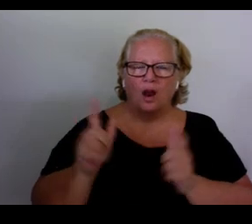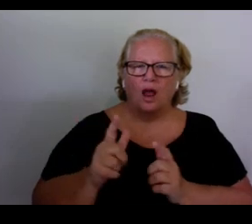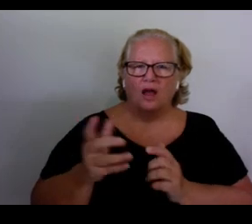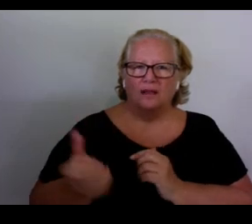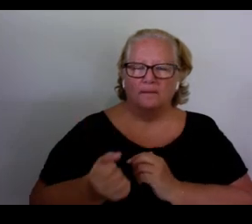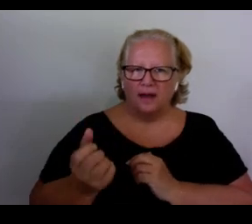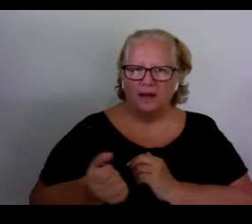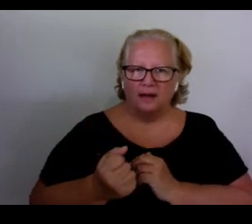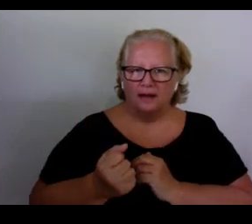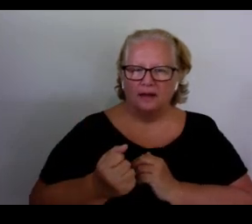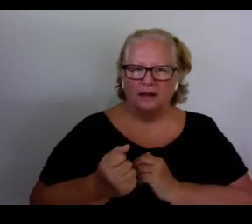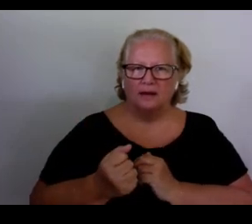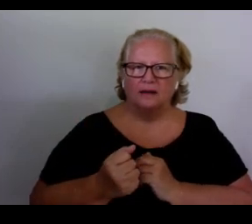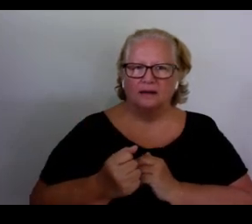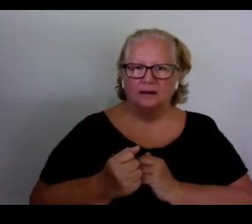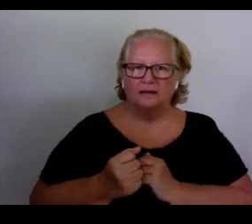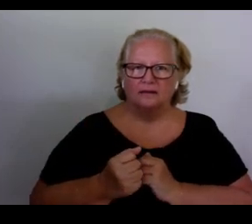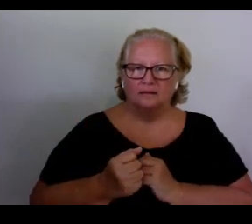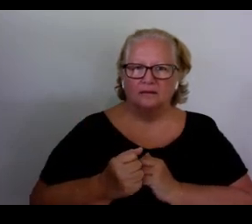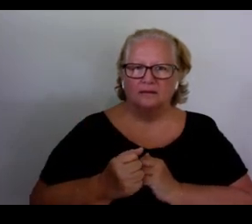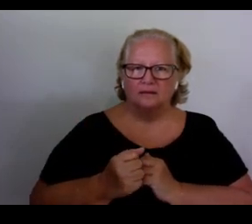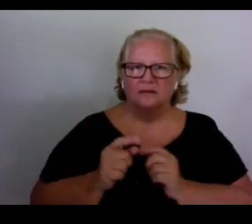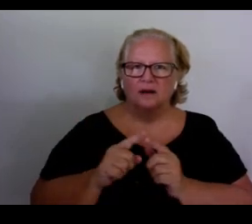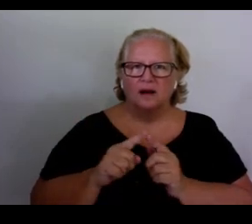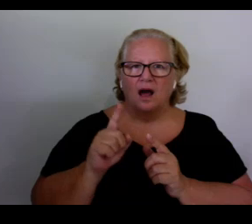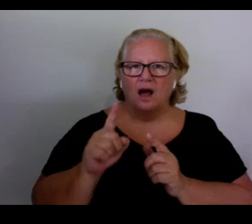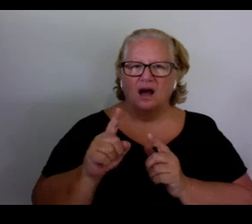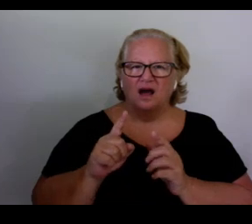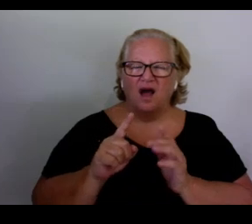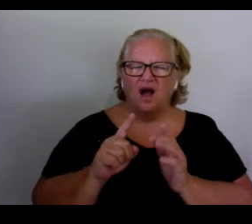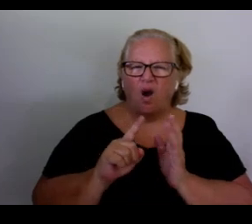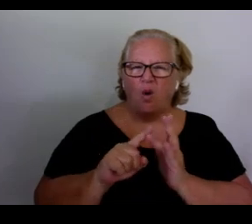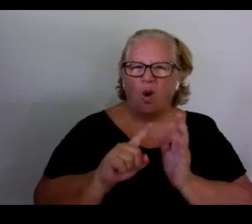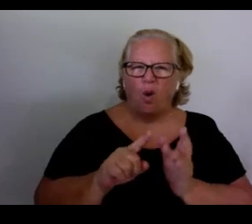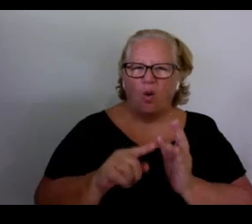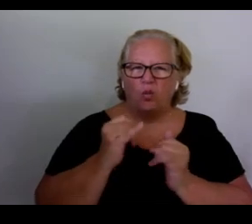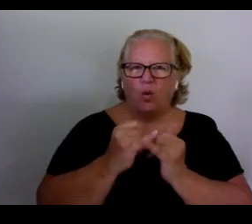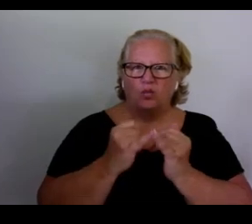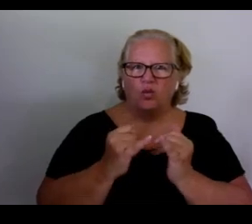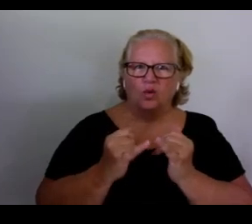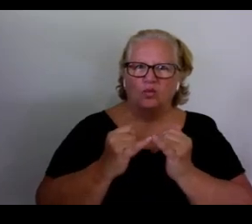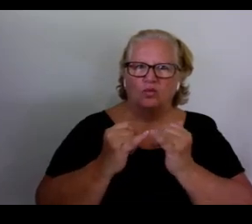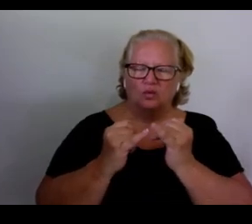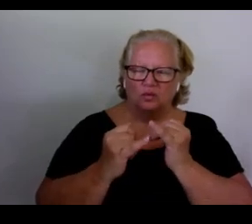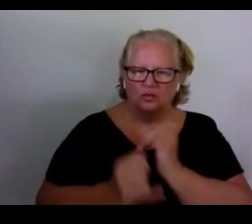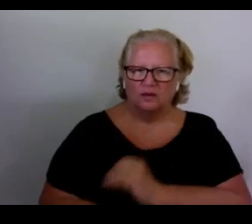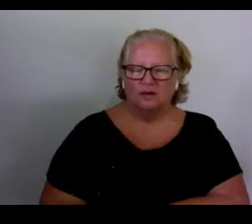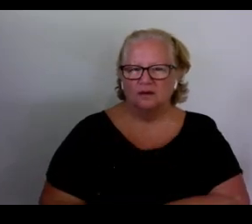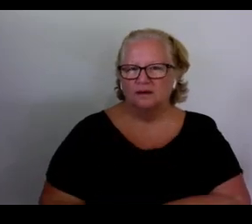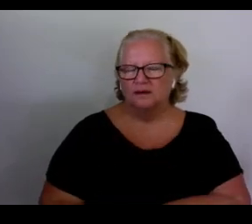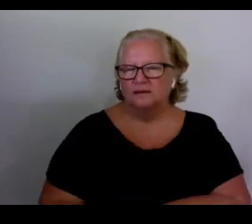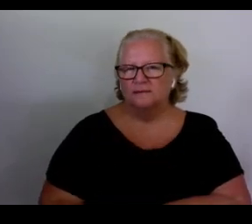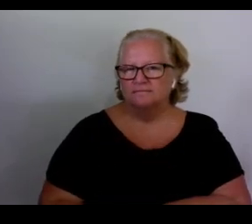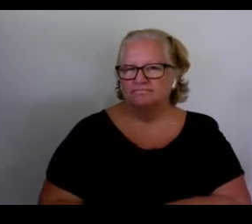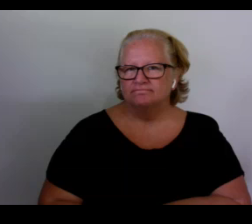before, some commentary was like the debt spiraling, so that concept of adding to it. Is